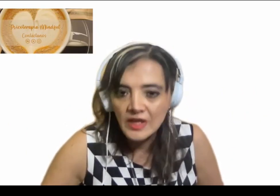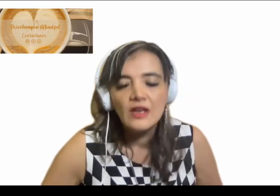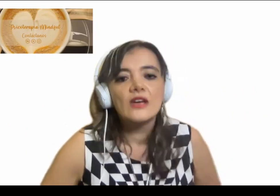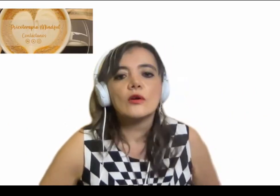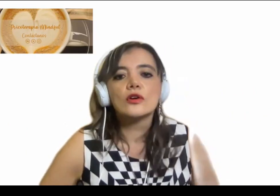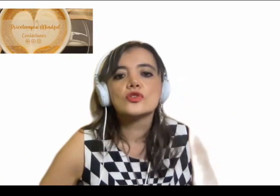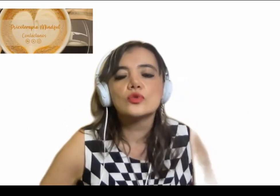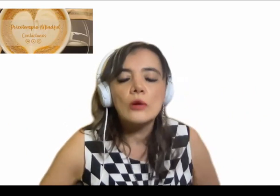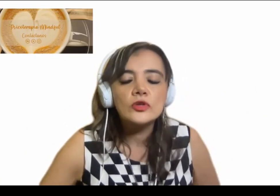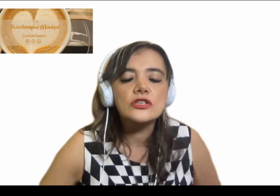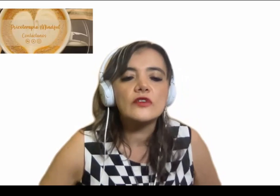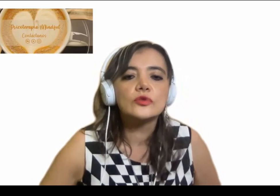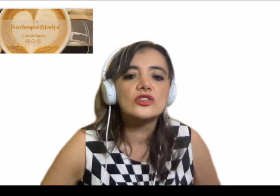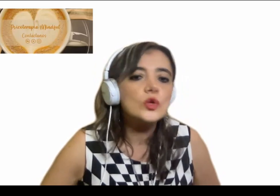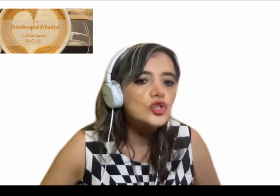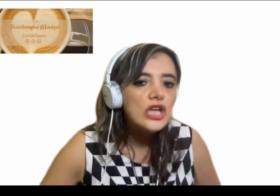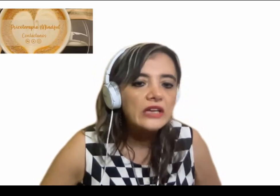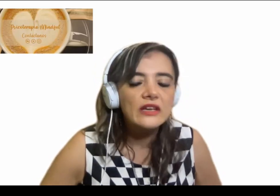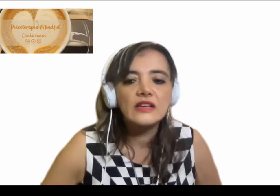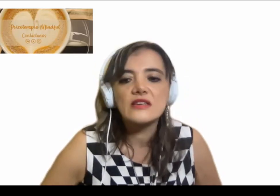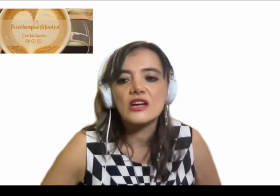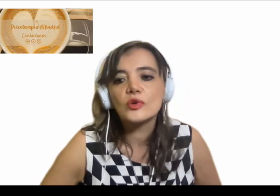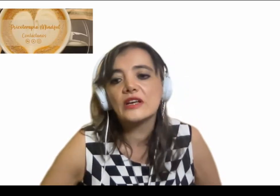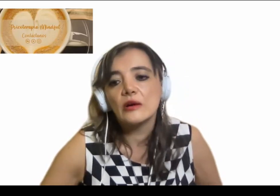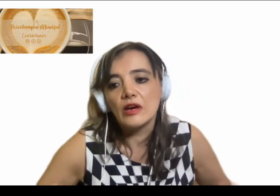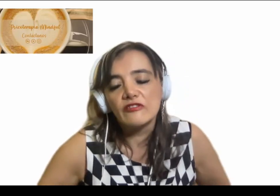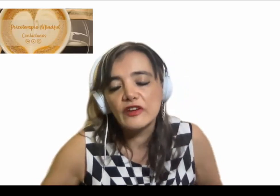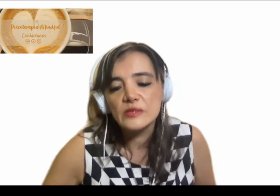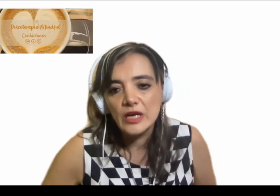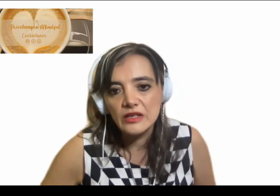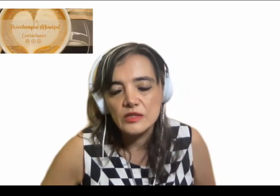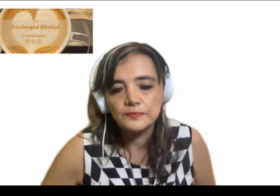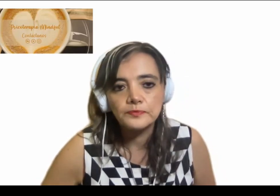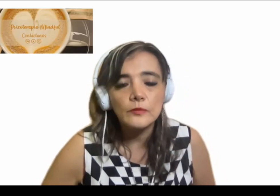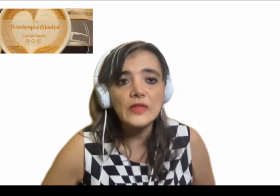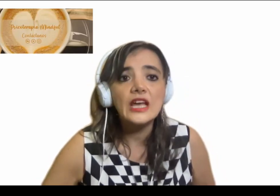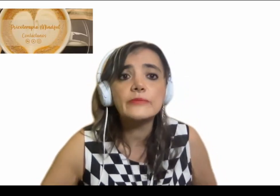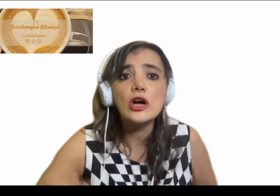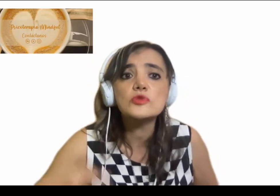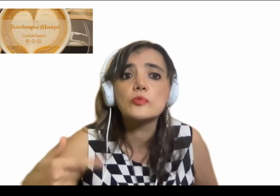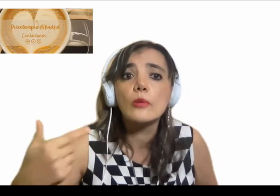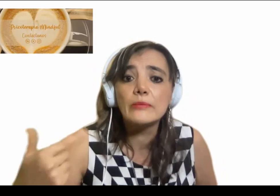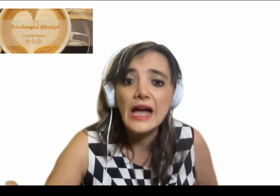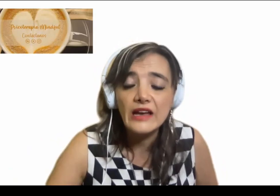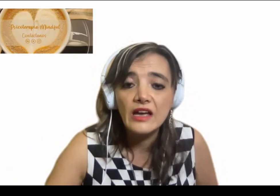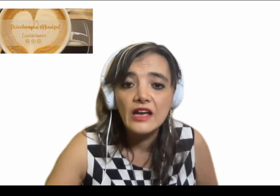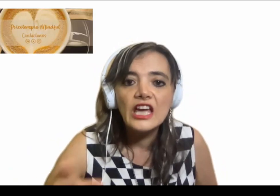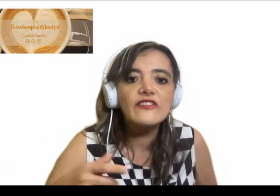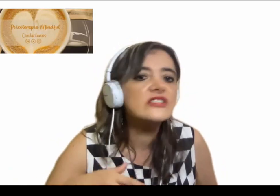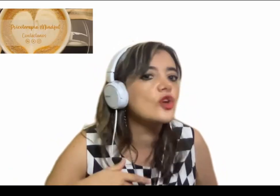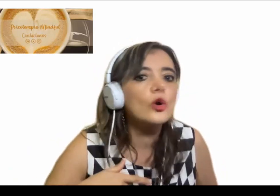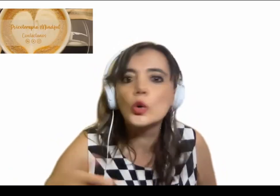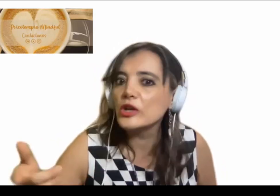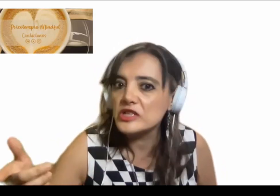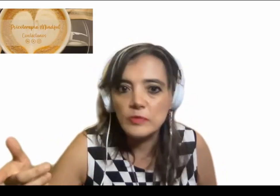anything, or to numb yourself, to dissociate. It's actually a defense mechanism. It becomes problematic